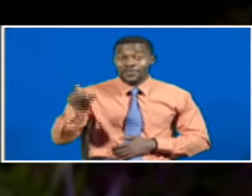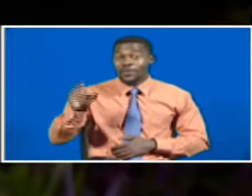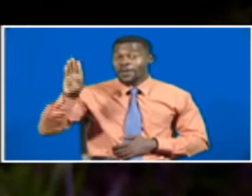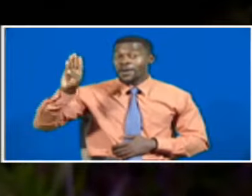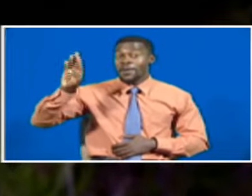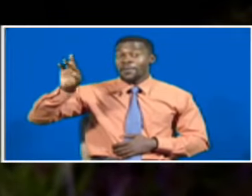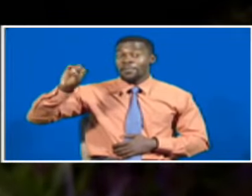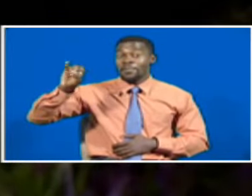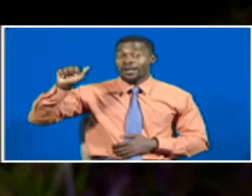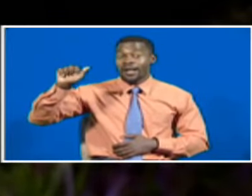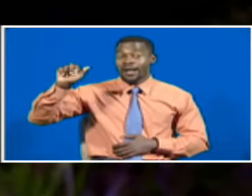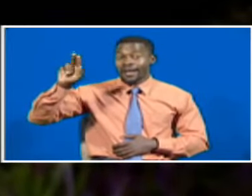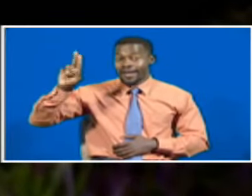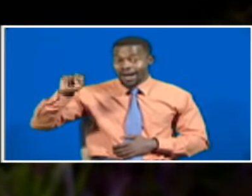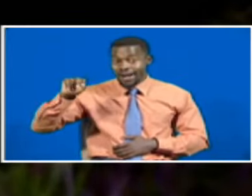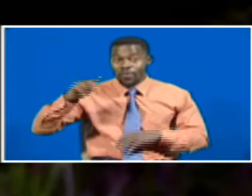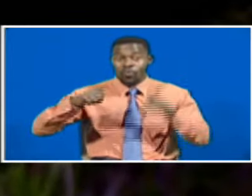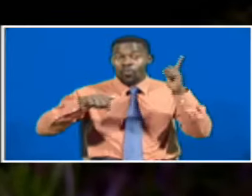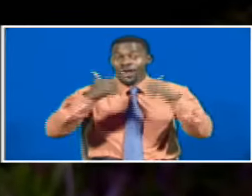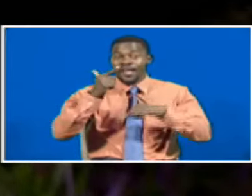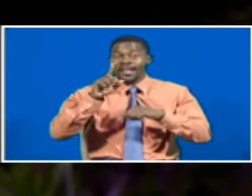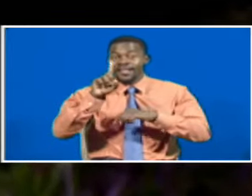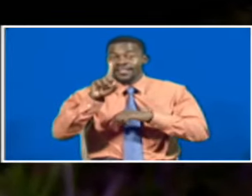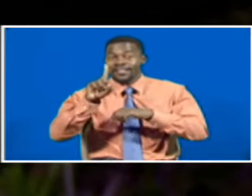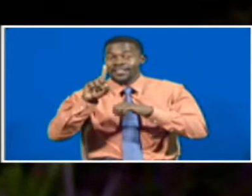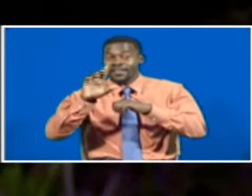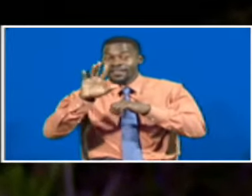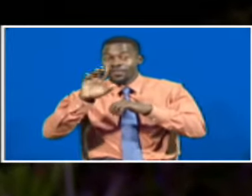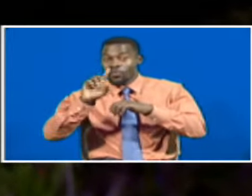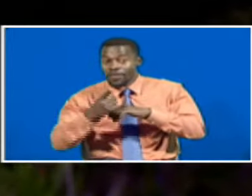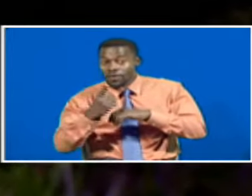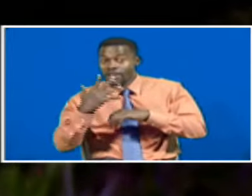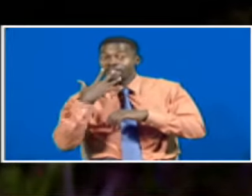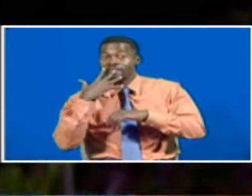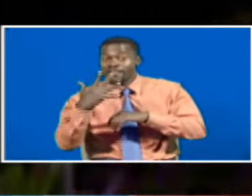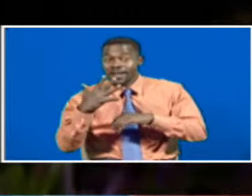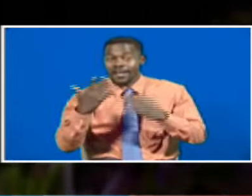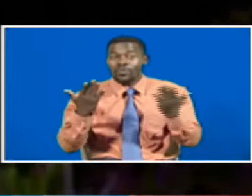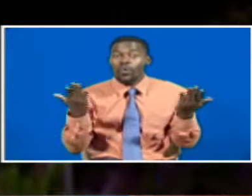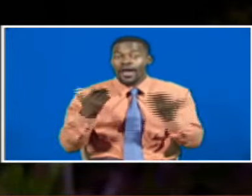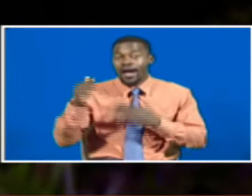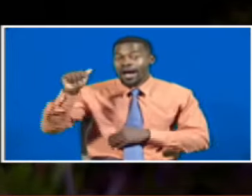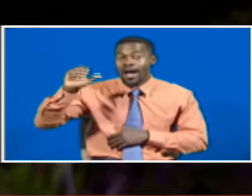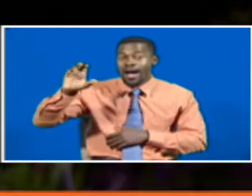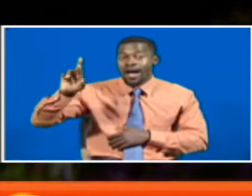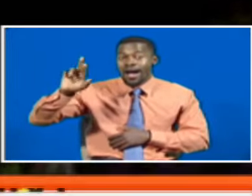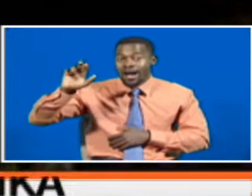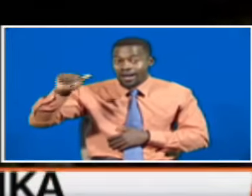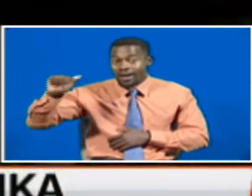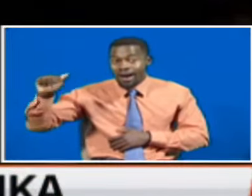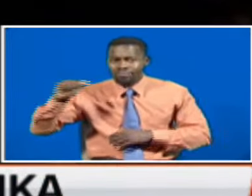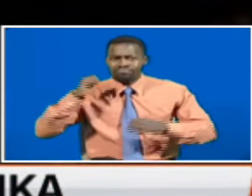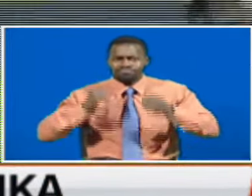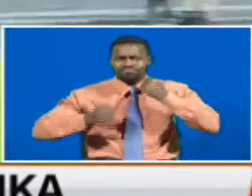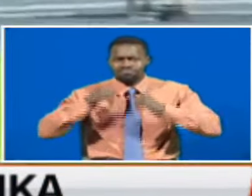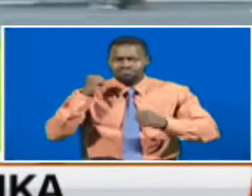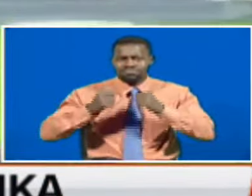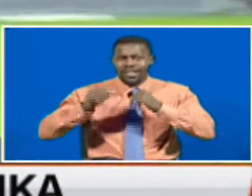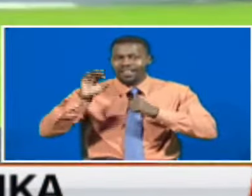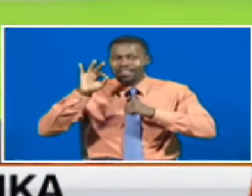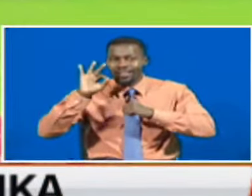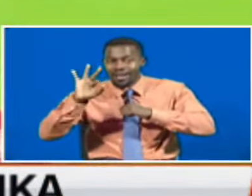za mita 1500 katika mashindano ya Afrika jijini Accra nchini Ghana. Komeni aliandikisha dakika